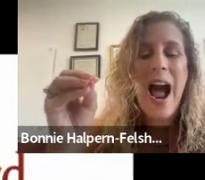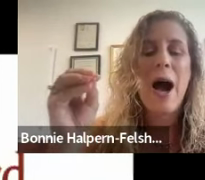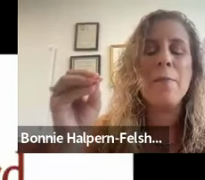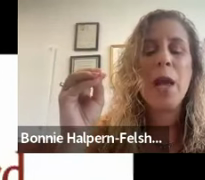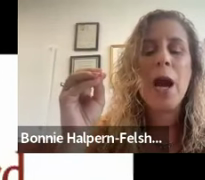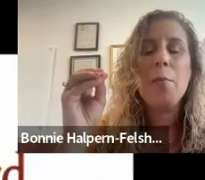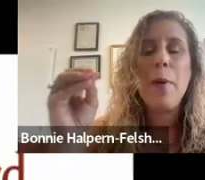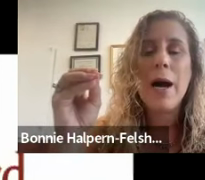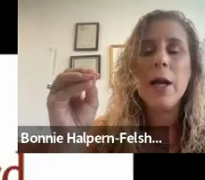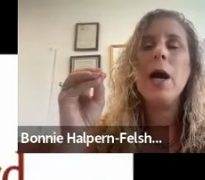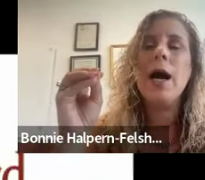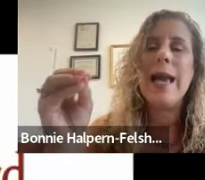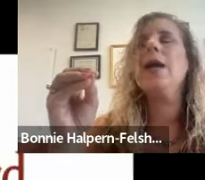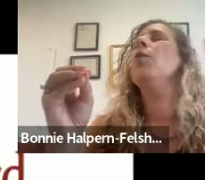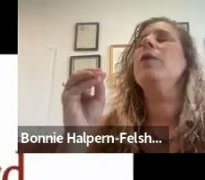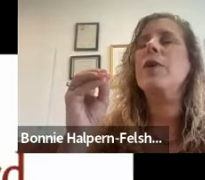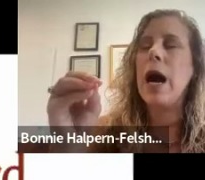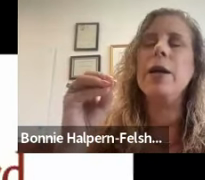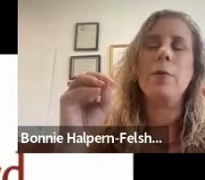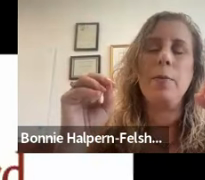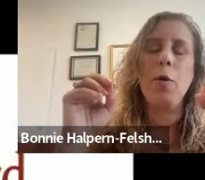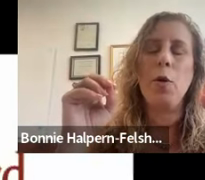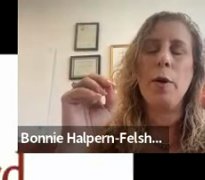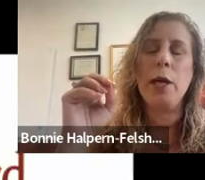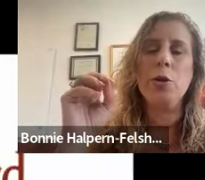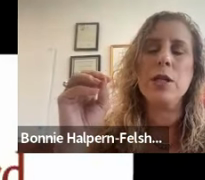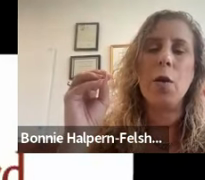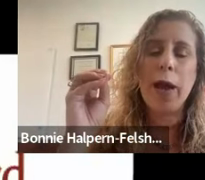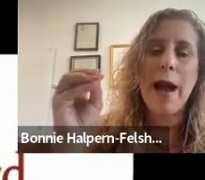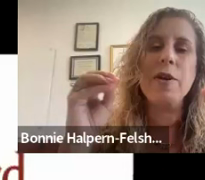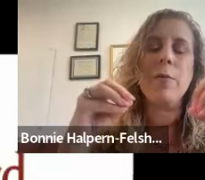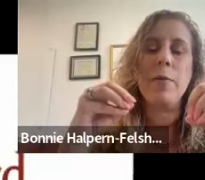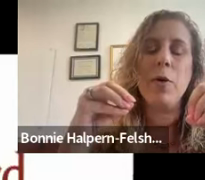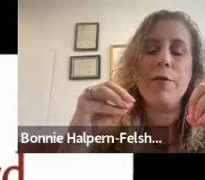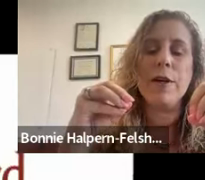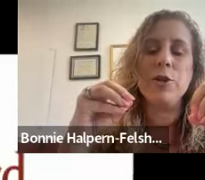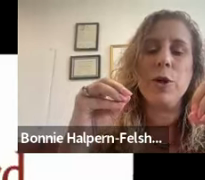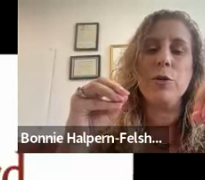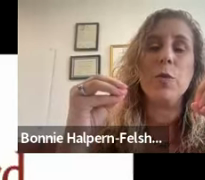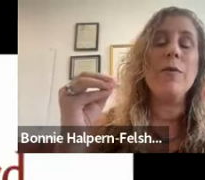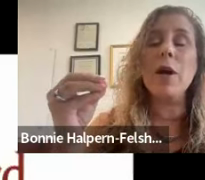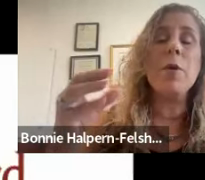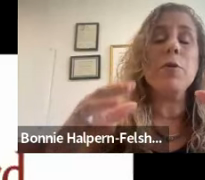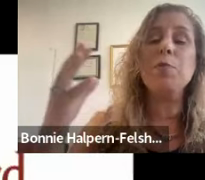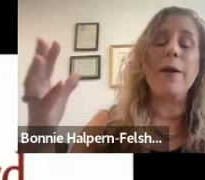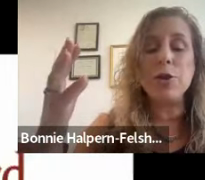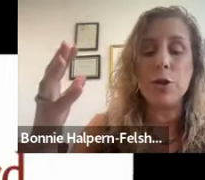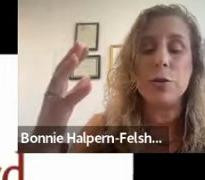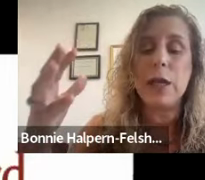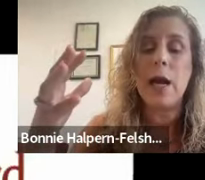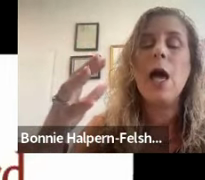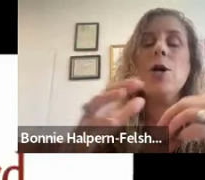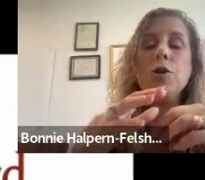slide. But again, we've got young people who are already using. We have young people who have friends who are using. We have young people whose